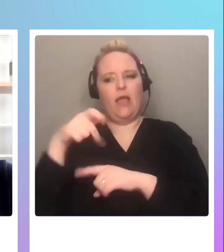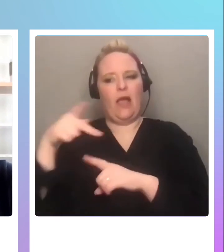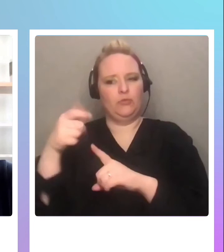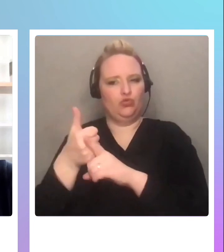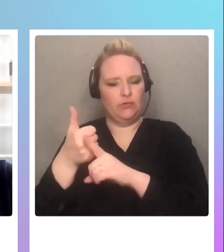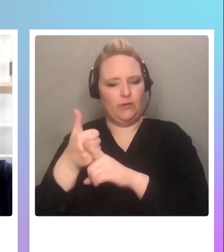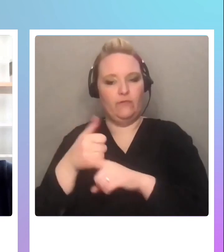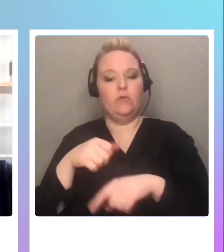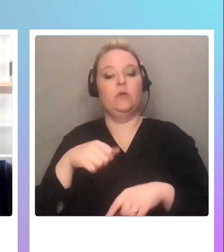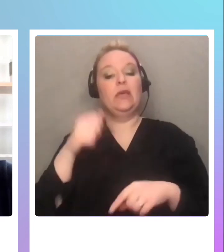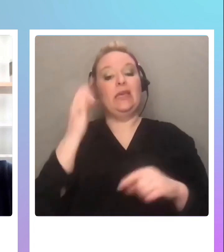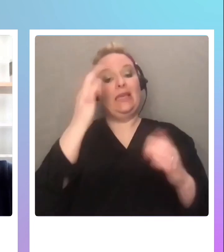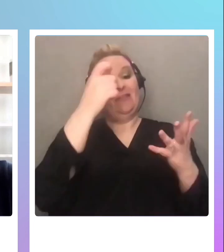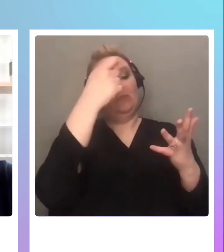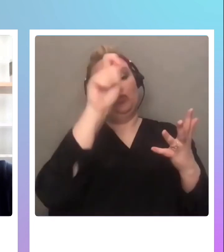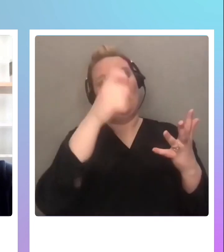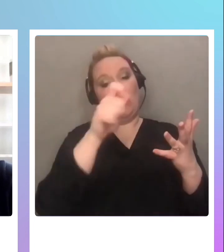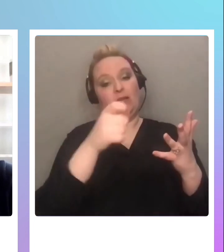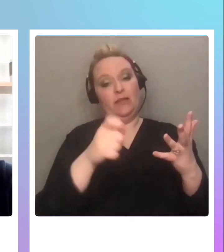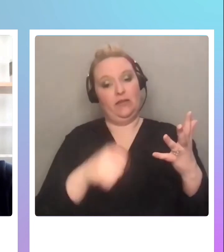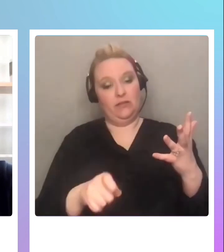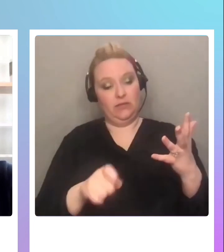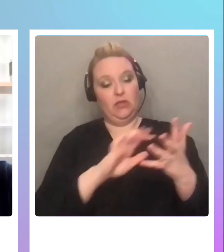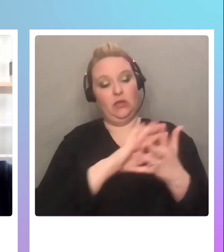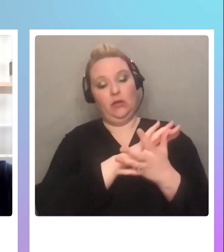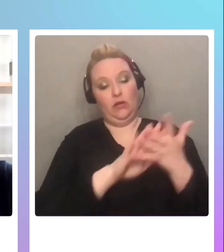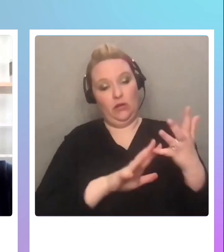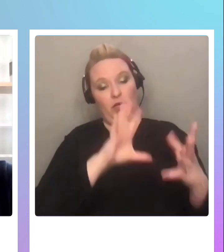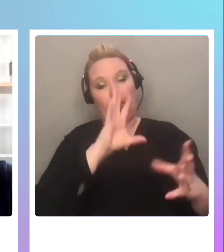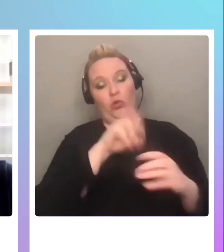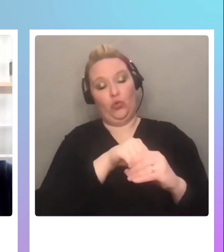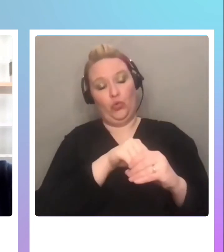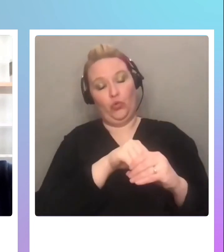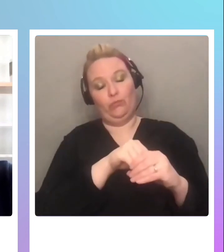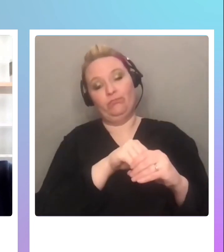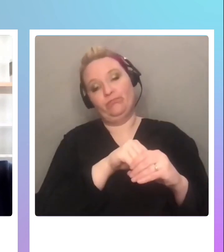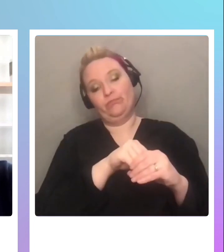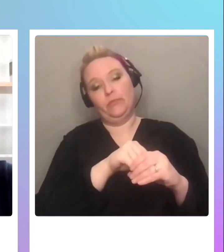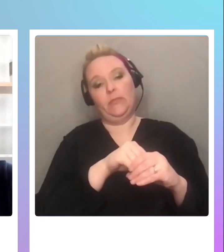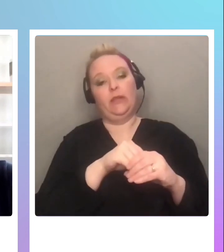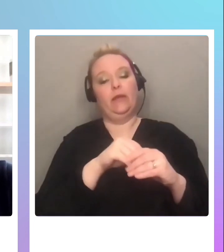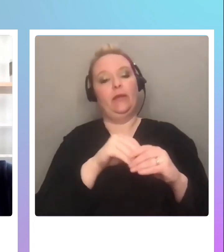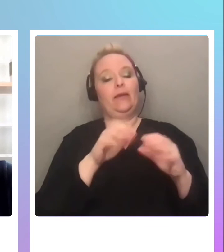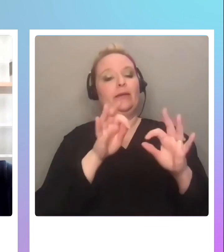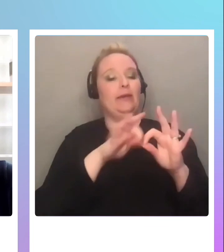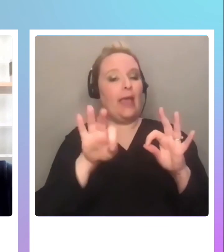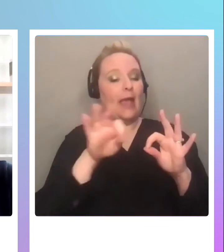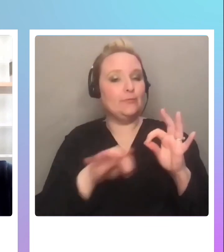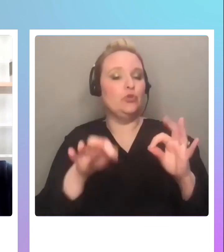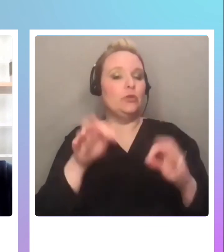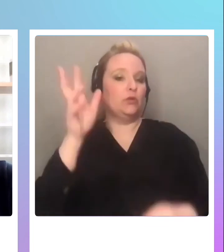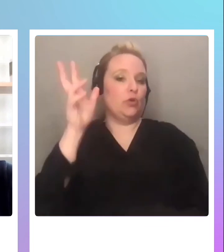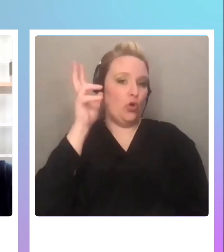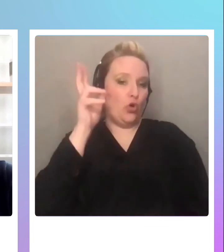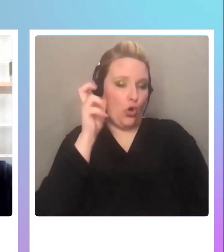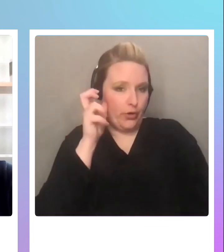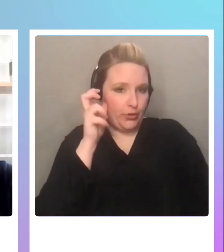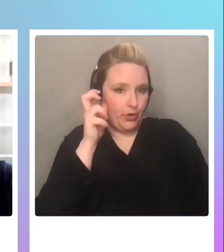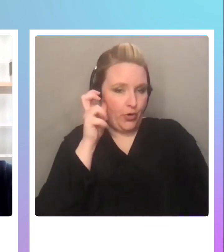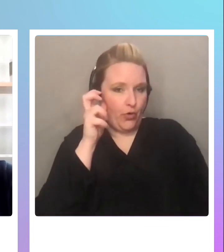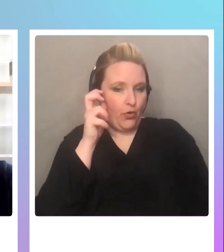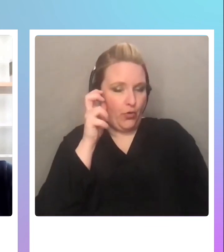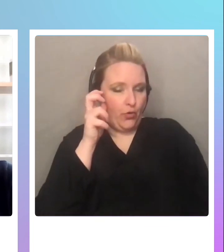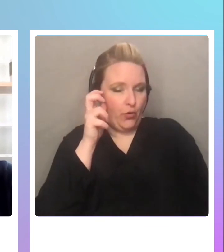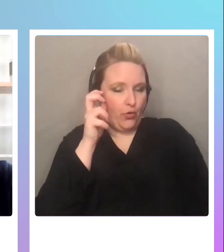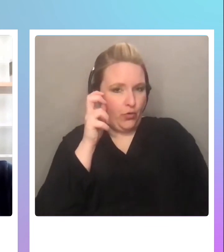your checklist has everything about captioning and audio